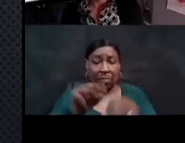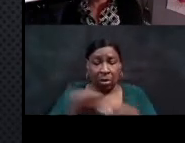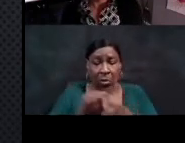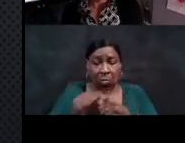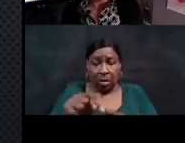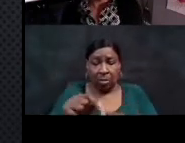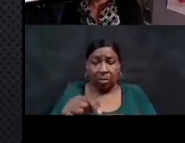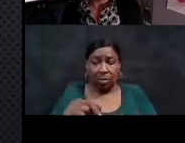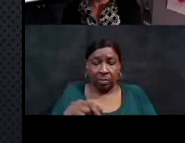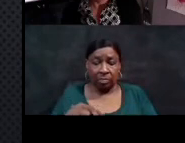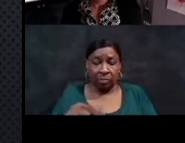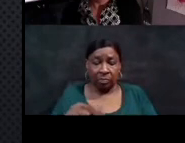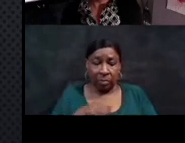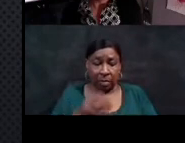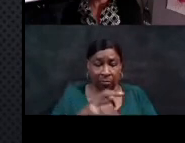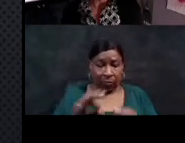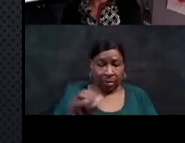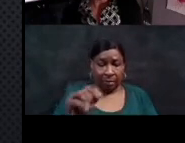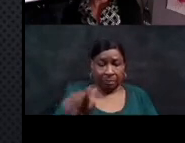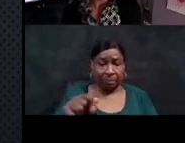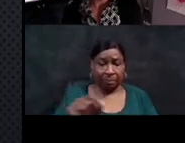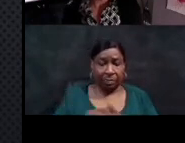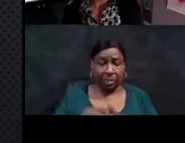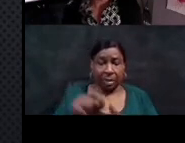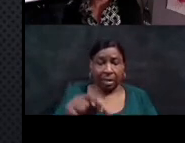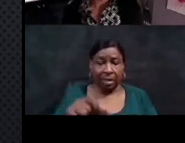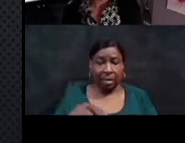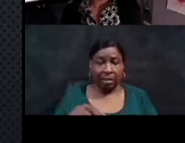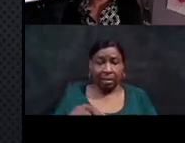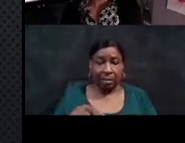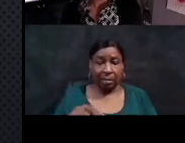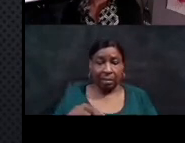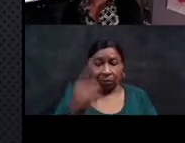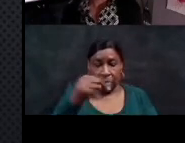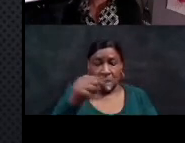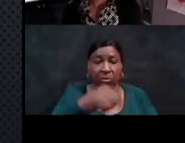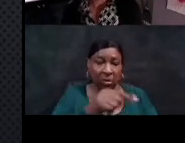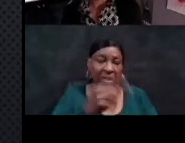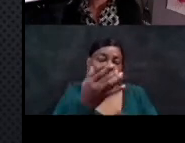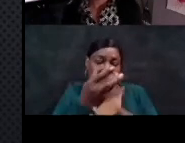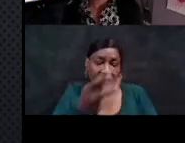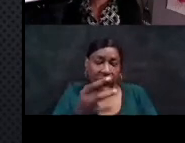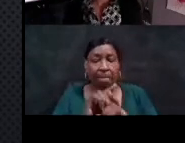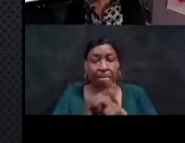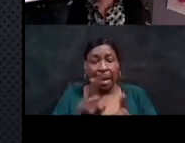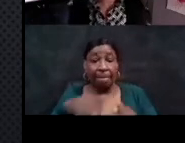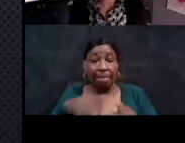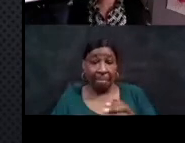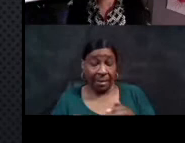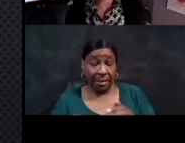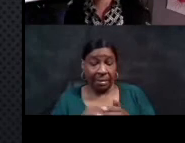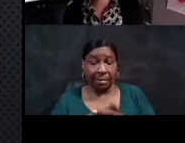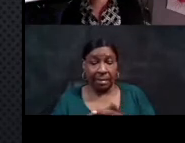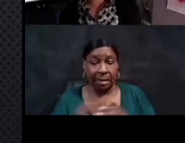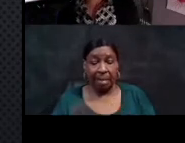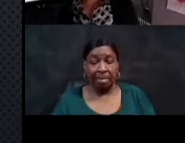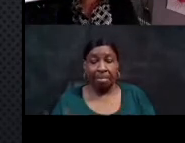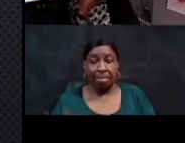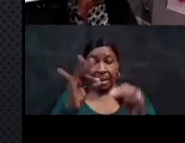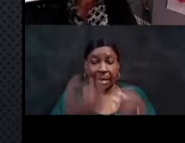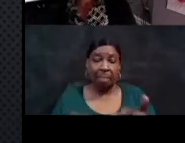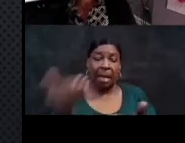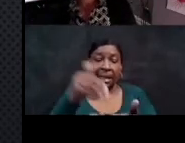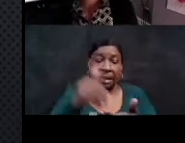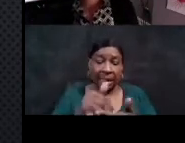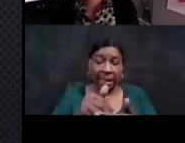some great scholarship on this history for those of you who are interested. But basically, so picking up again, sort of